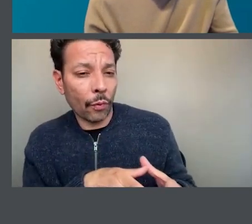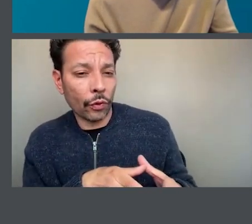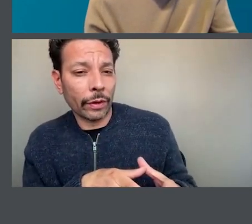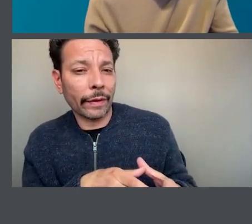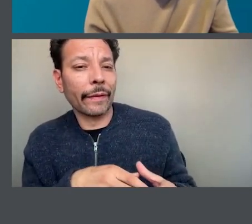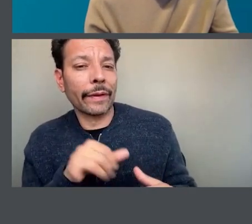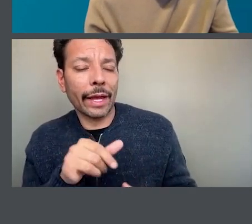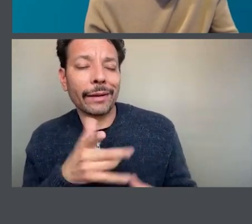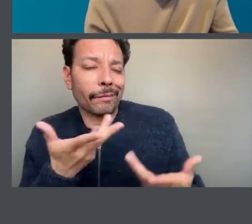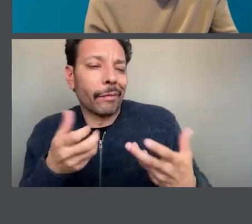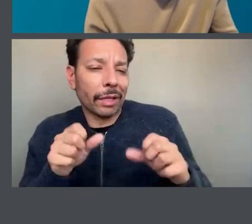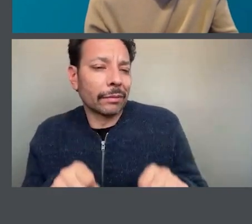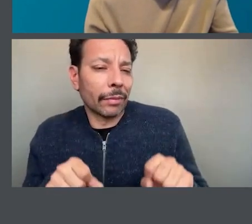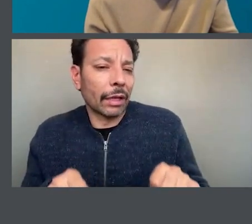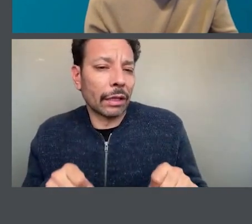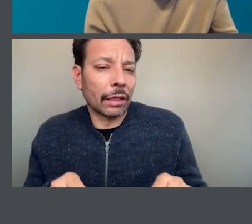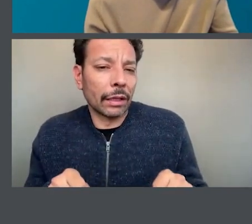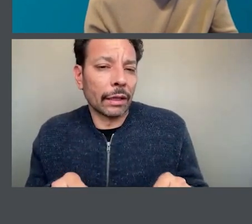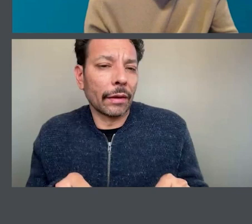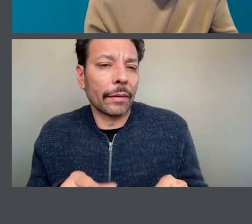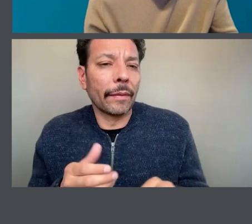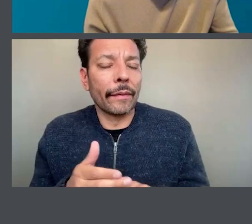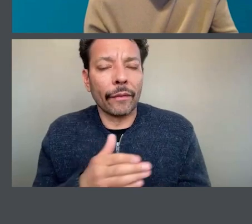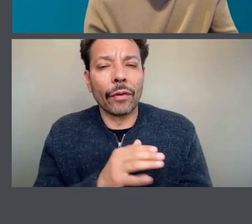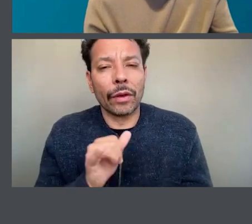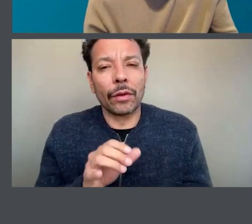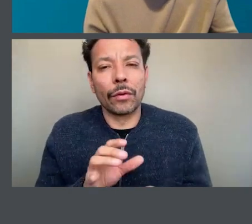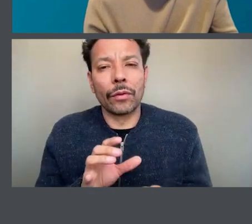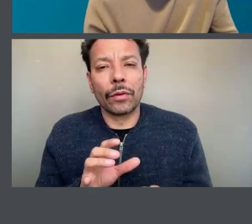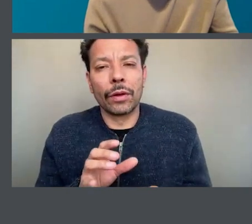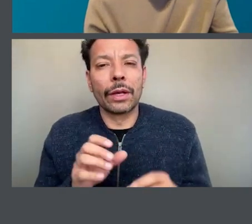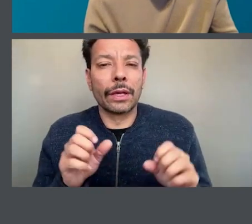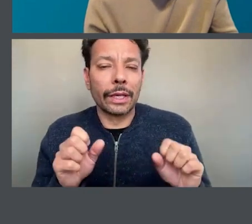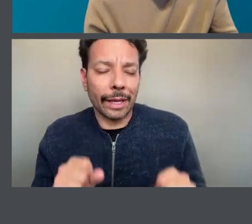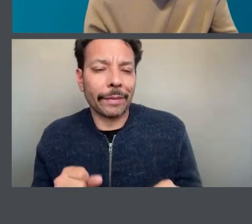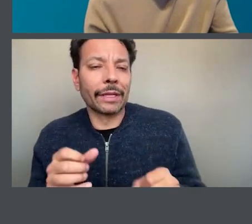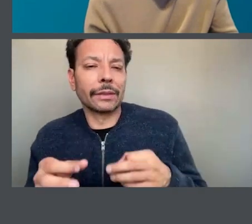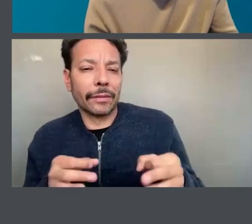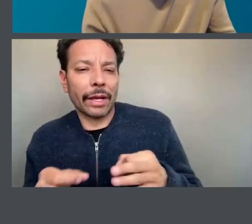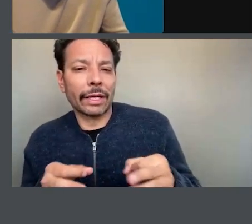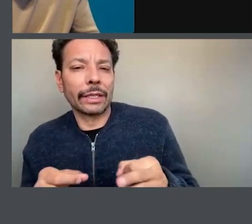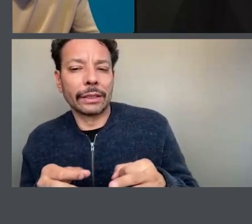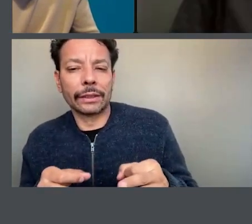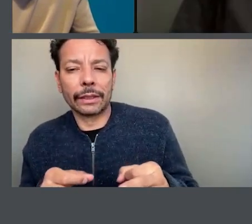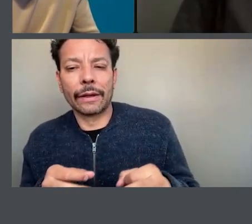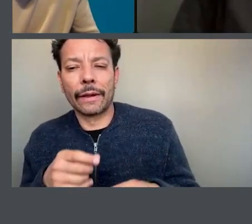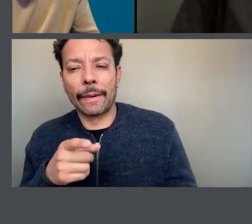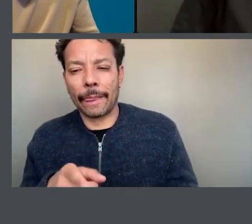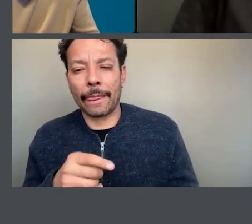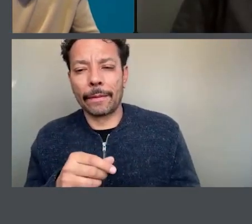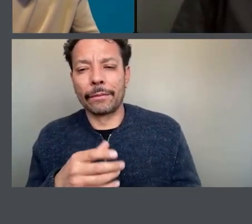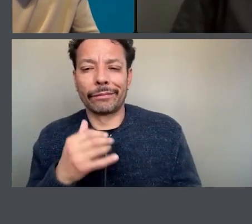So that is definitely a possibility that could be explaining the poor correlation.